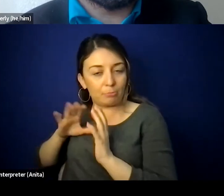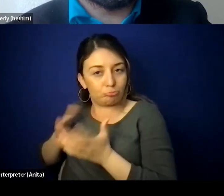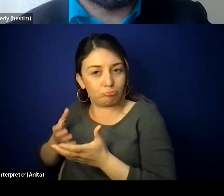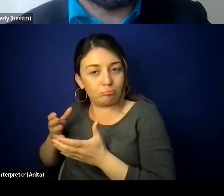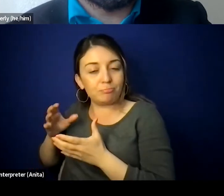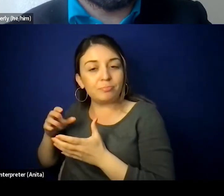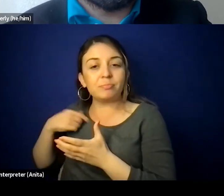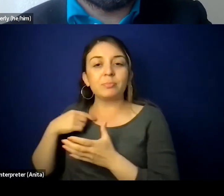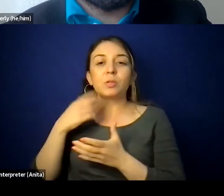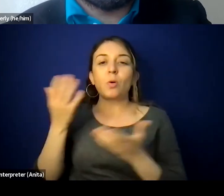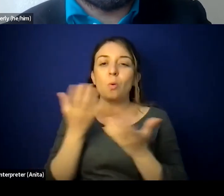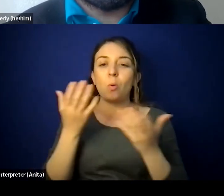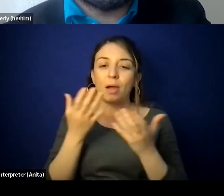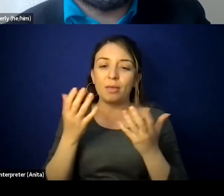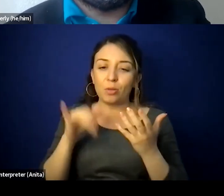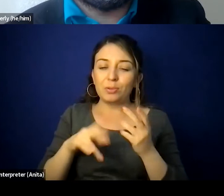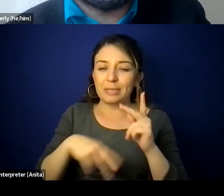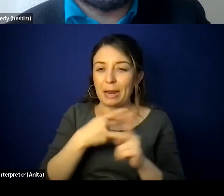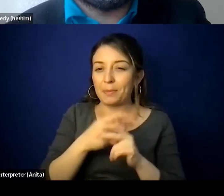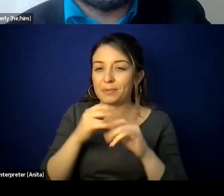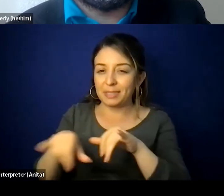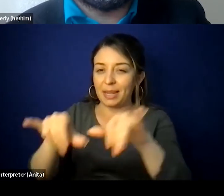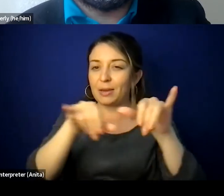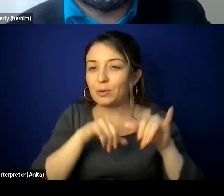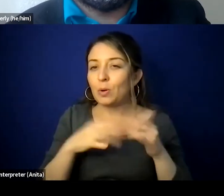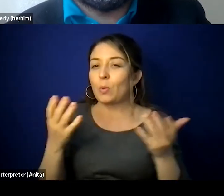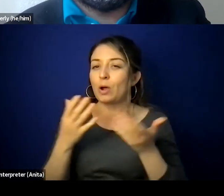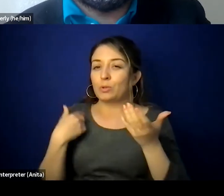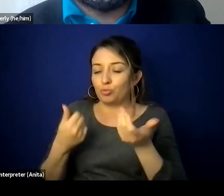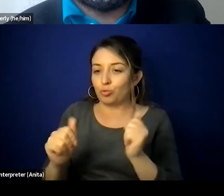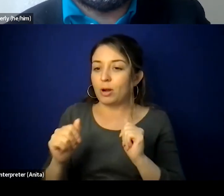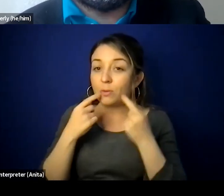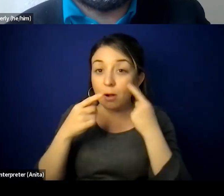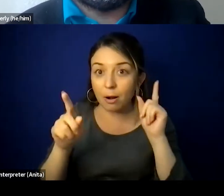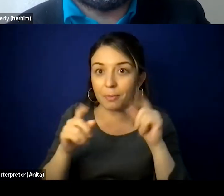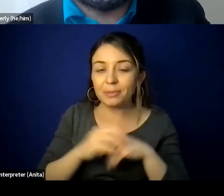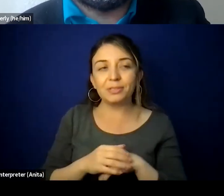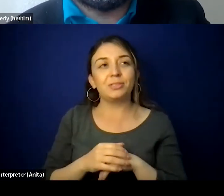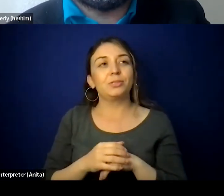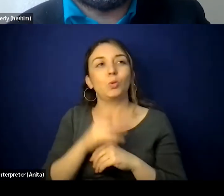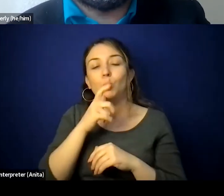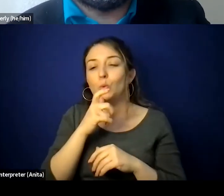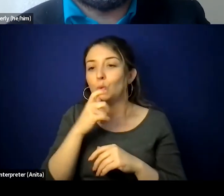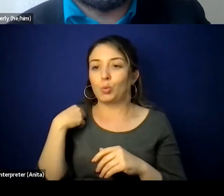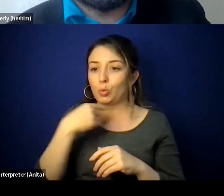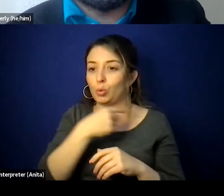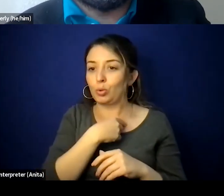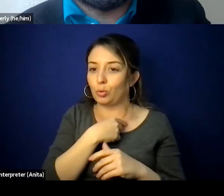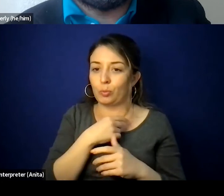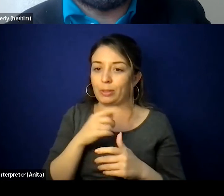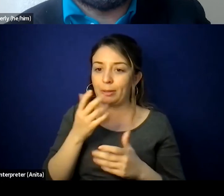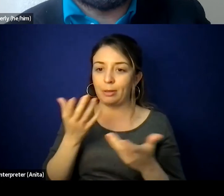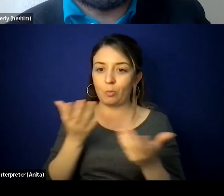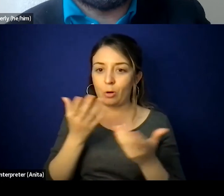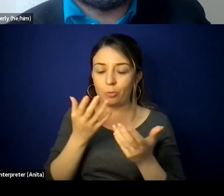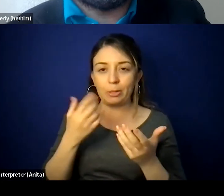kind of standards of how we, of what we're trying to get done, and like who we are and how we relate to each